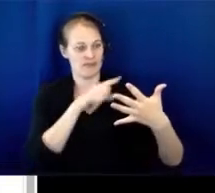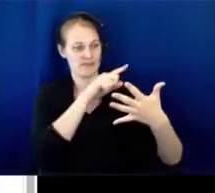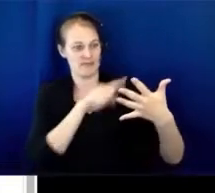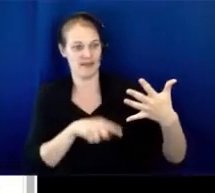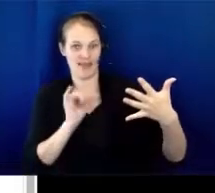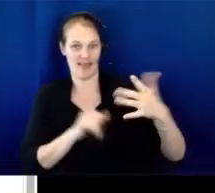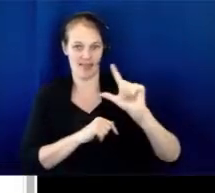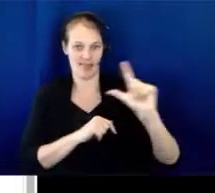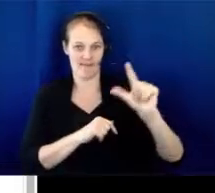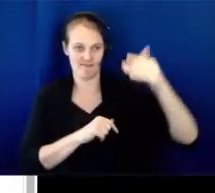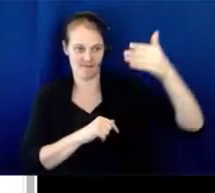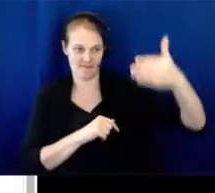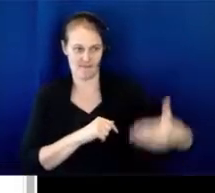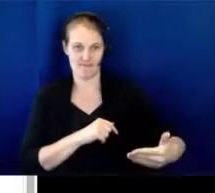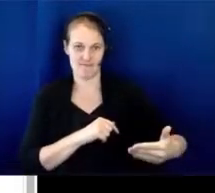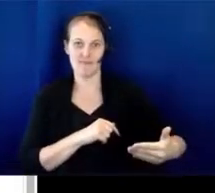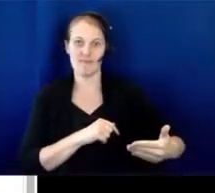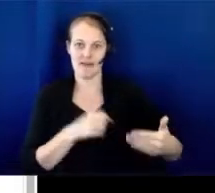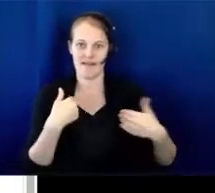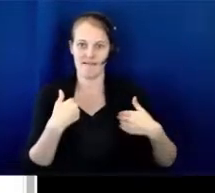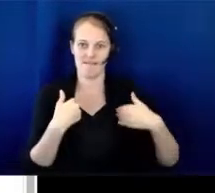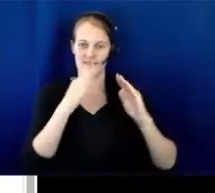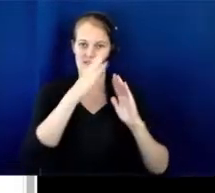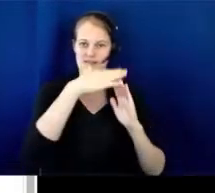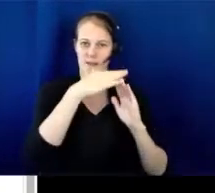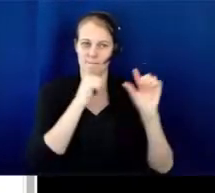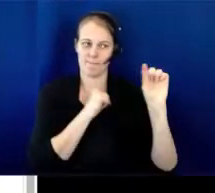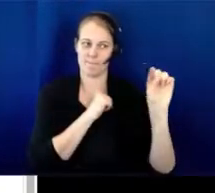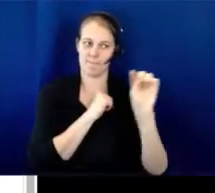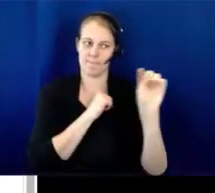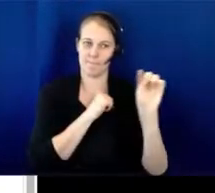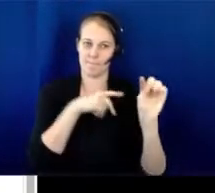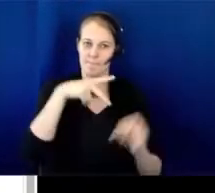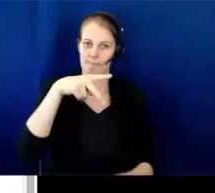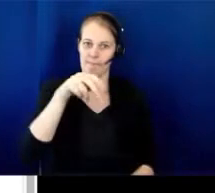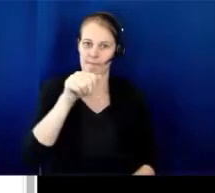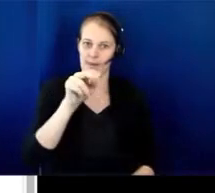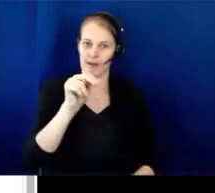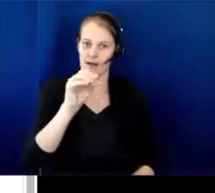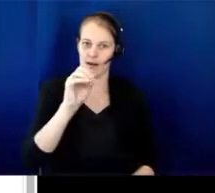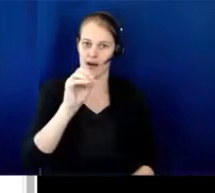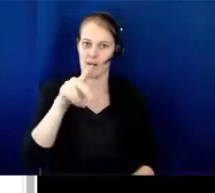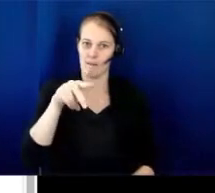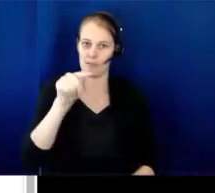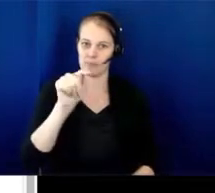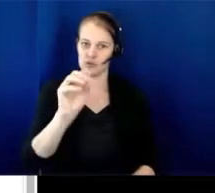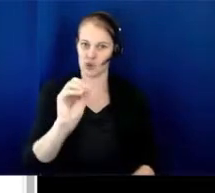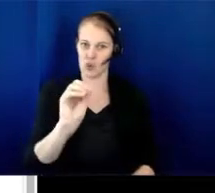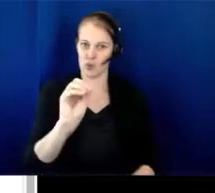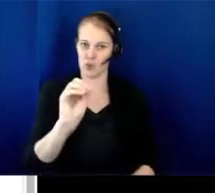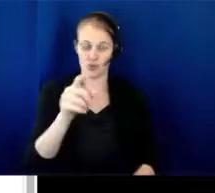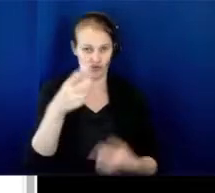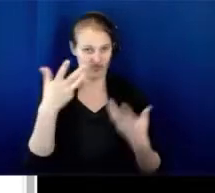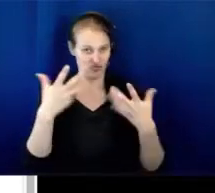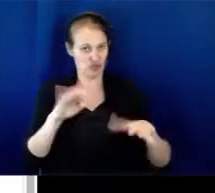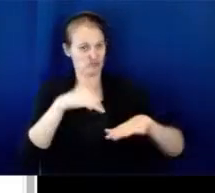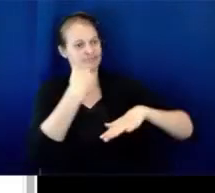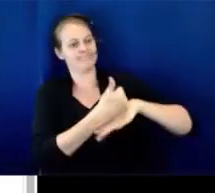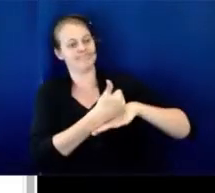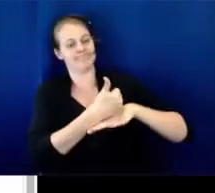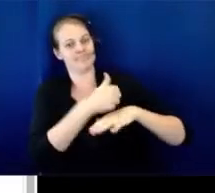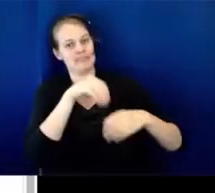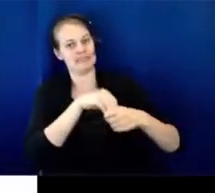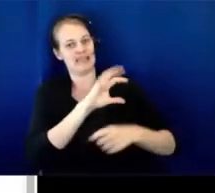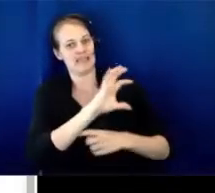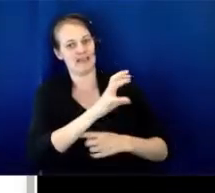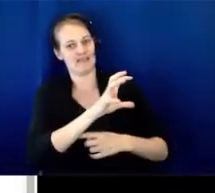to the top. So as soon as it's there, you have officially activated Panopto inside of Canvas. Now, as soon as you